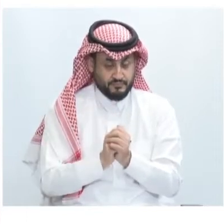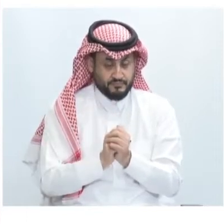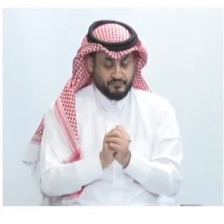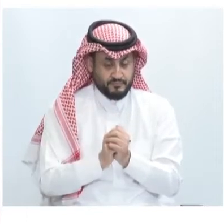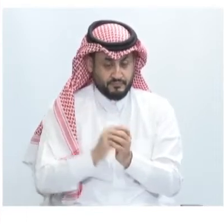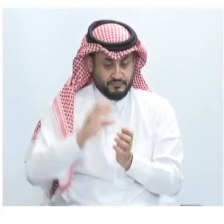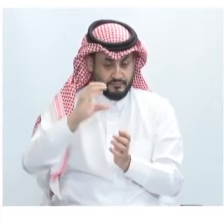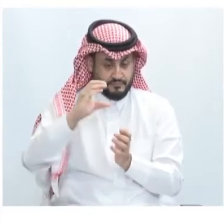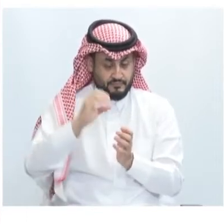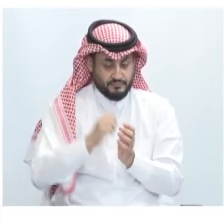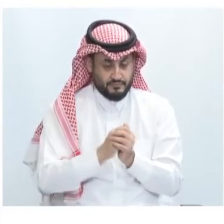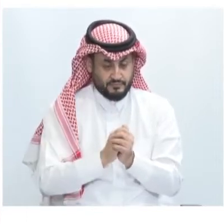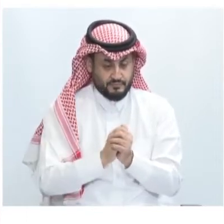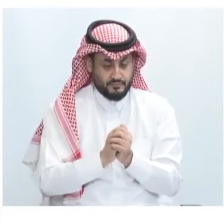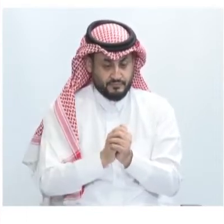C,